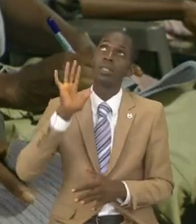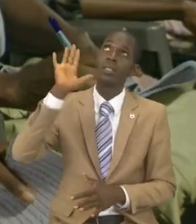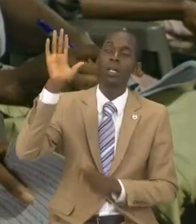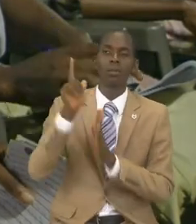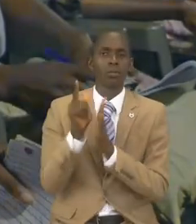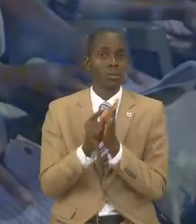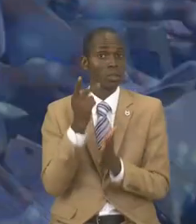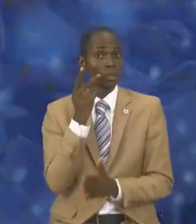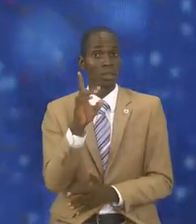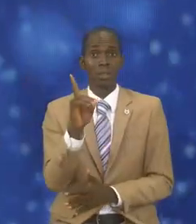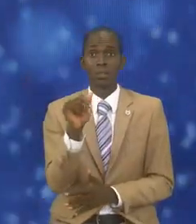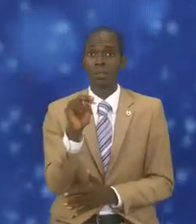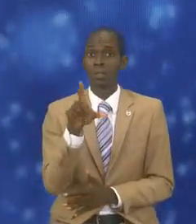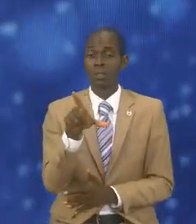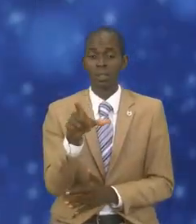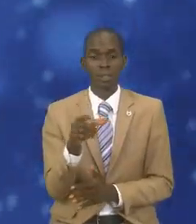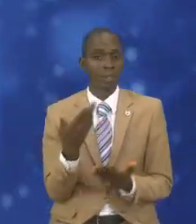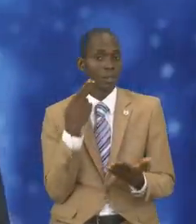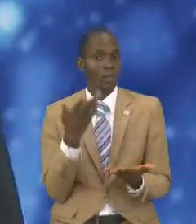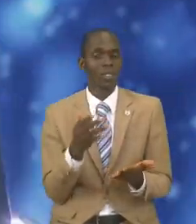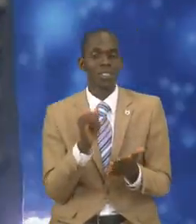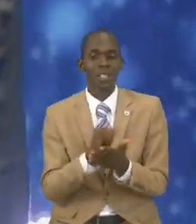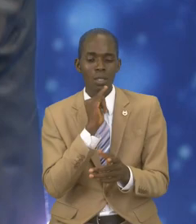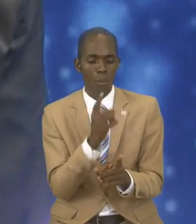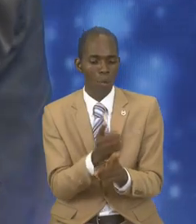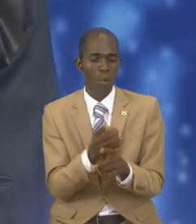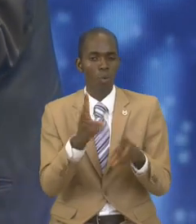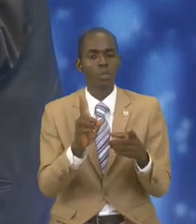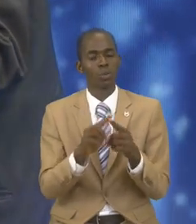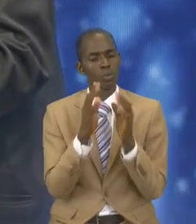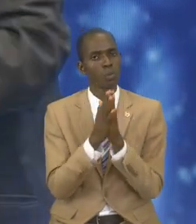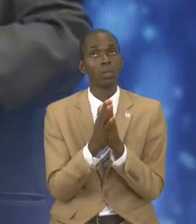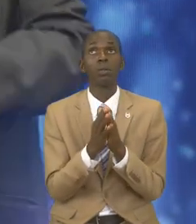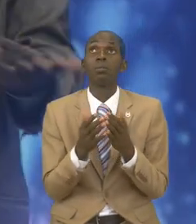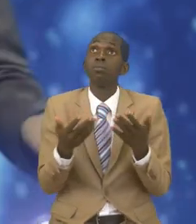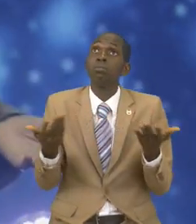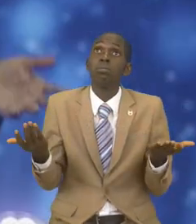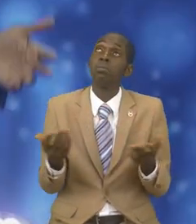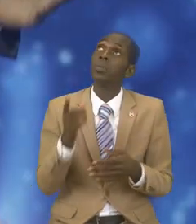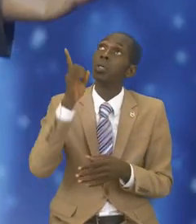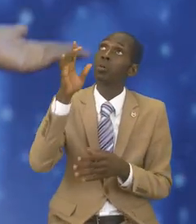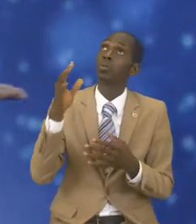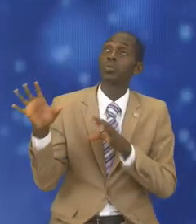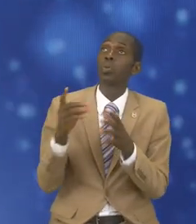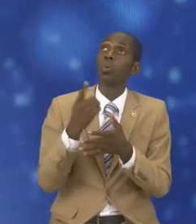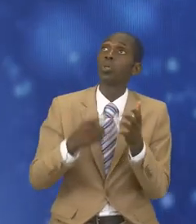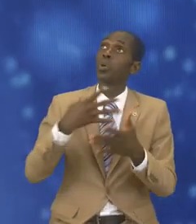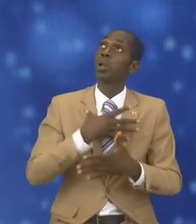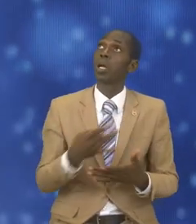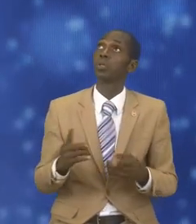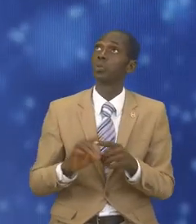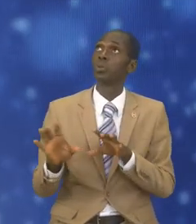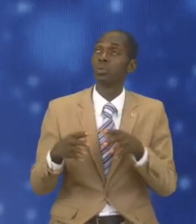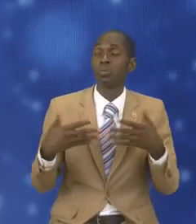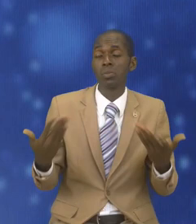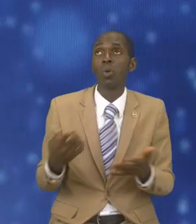Daniel. That's the right way to pray. We're not saying, well, God has done what he wants to do, what can I do? They have said what they want to say, what can we